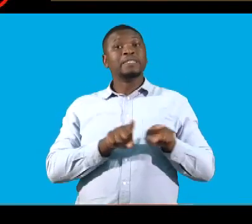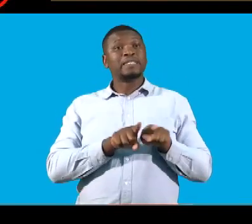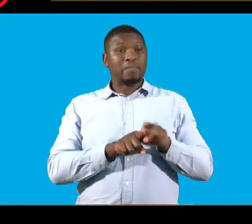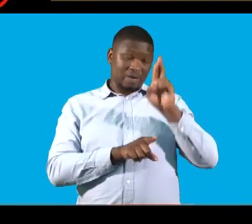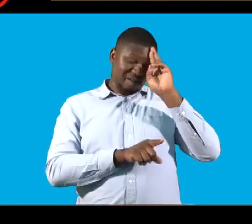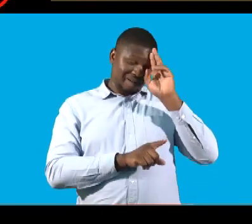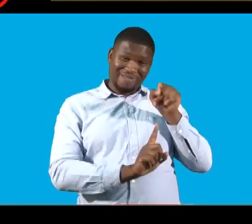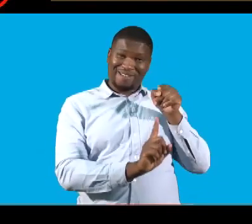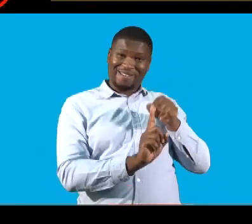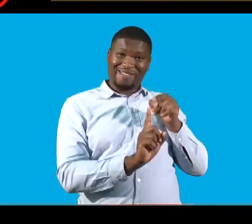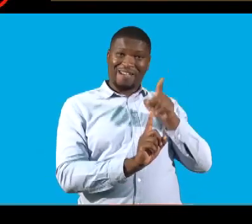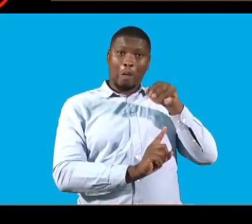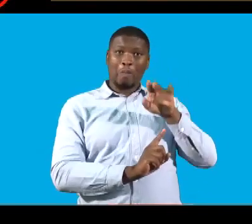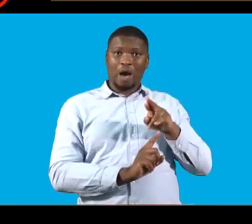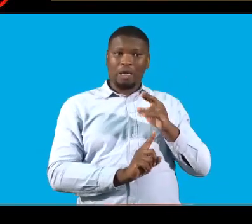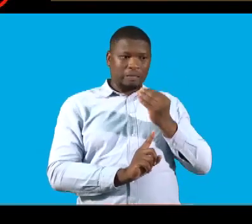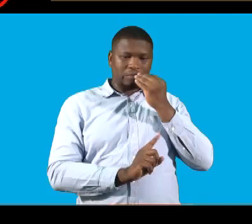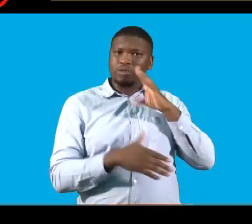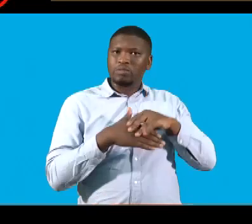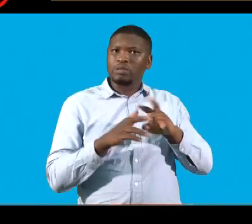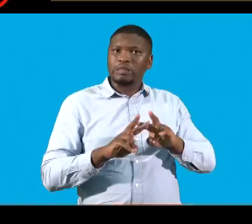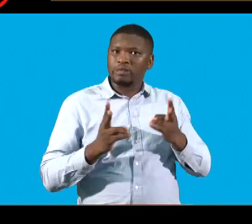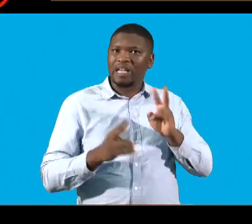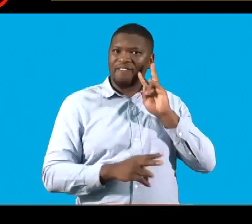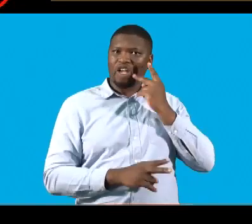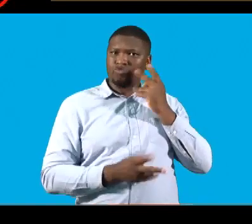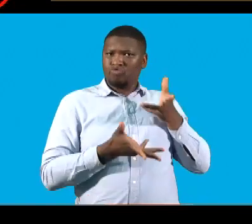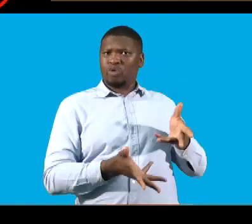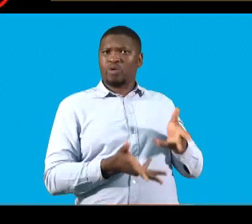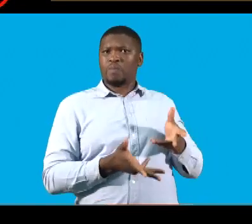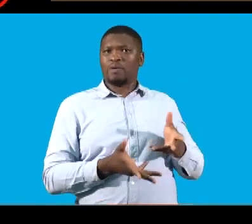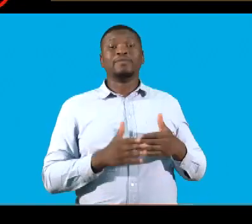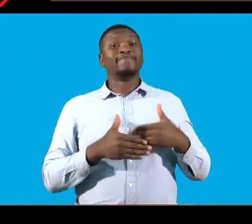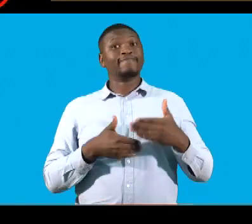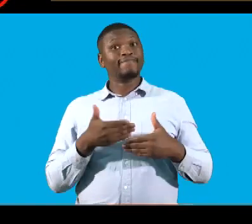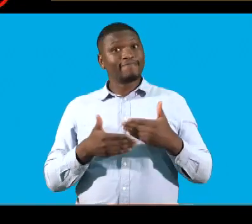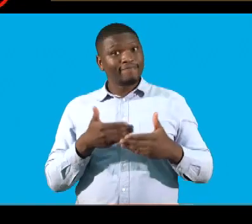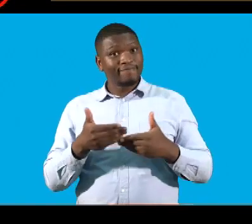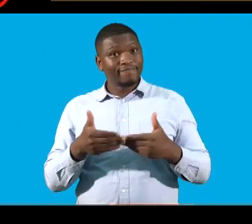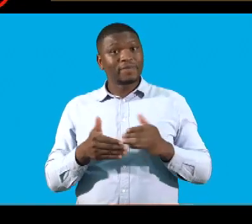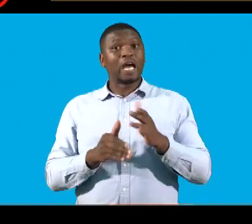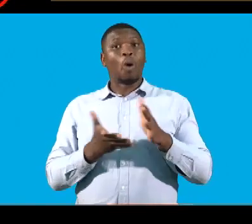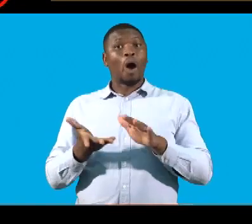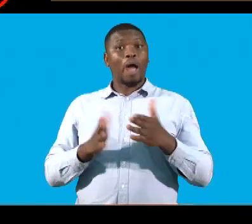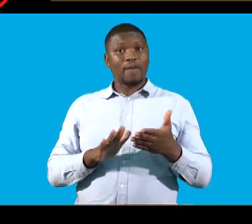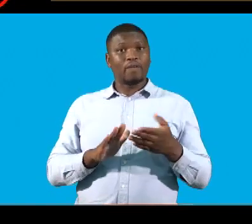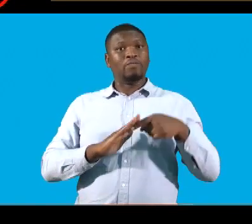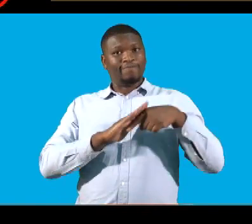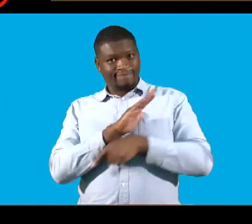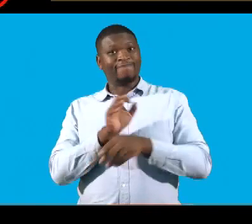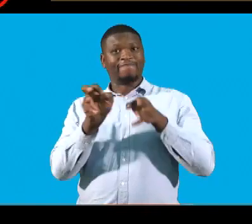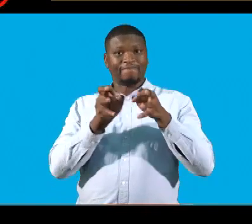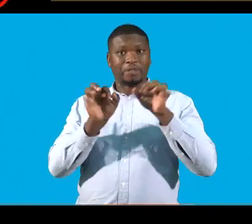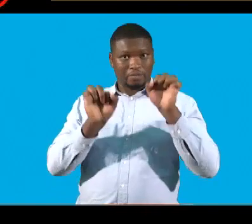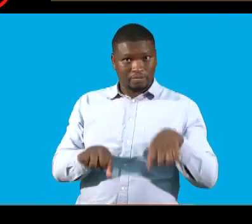write. As a vegetarian, Pi is traumatized by this event. However, now we're explaining the evidence